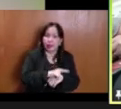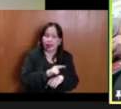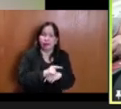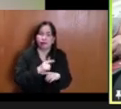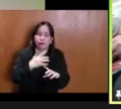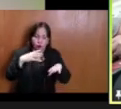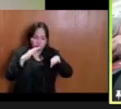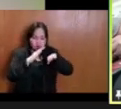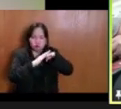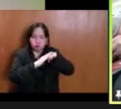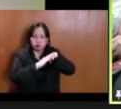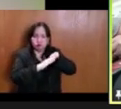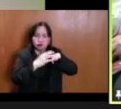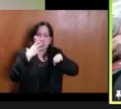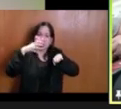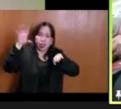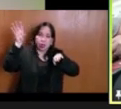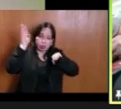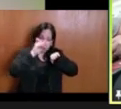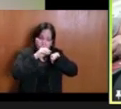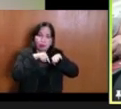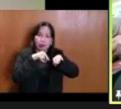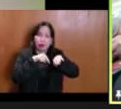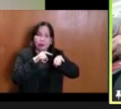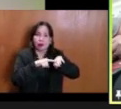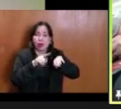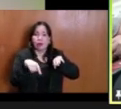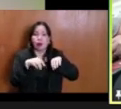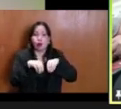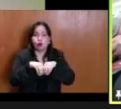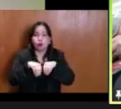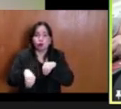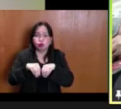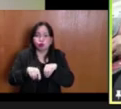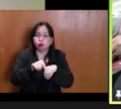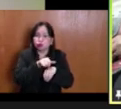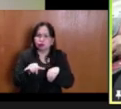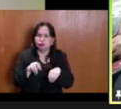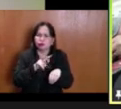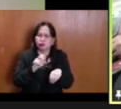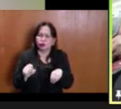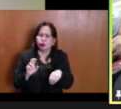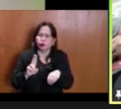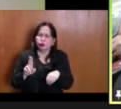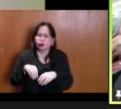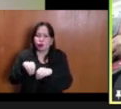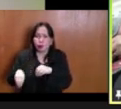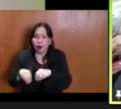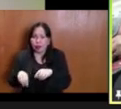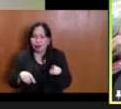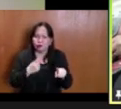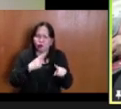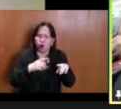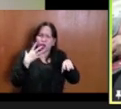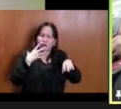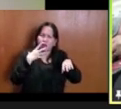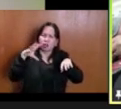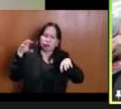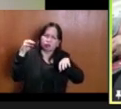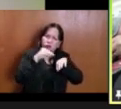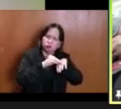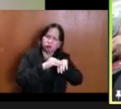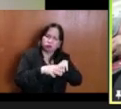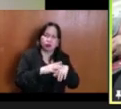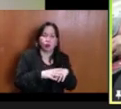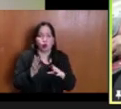solar power, but we may be competing with the agricultural sector in terms of land use. Again, we diverse, we go